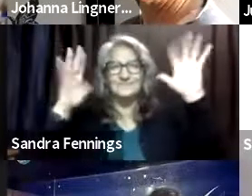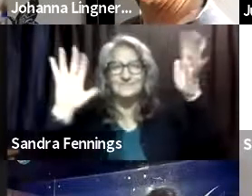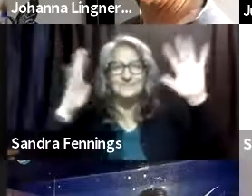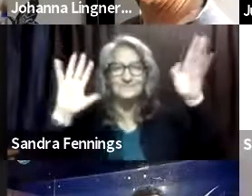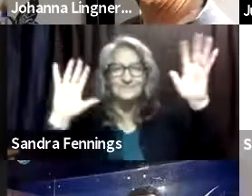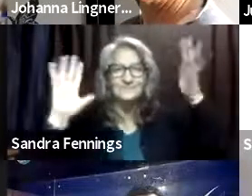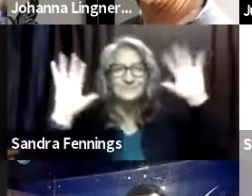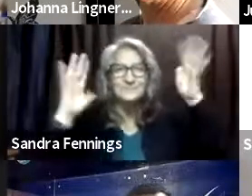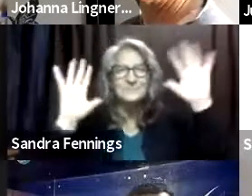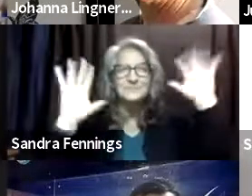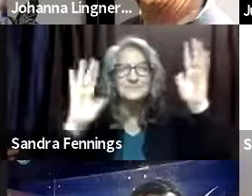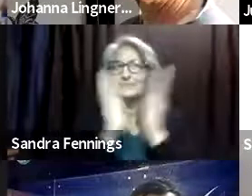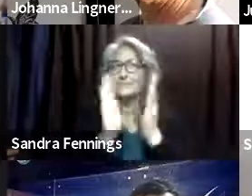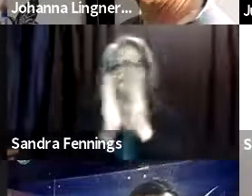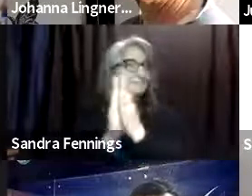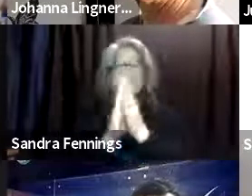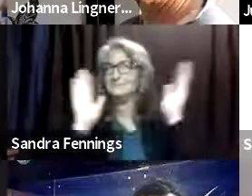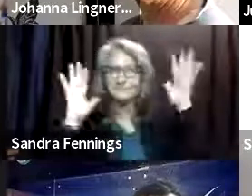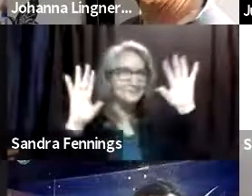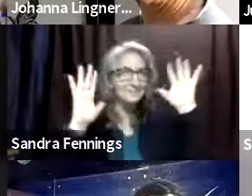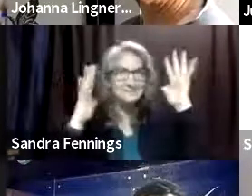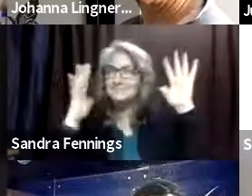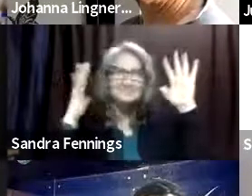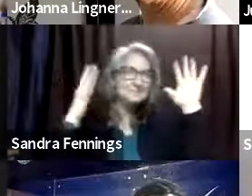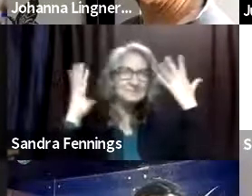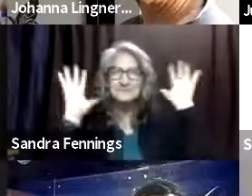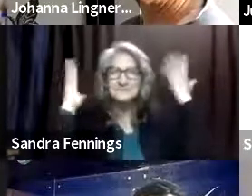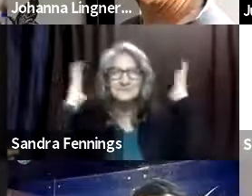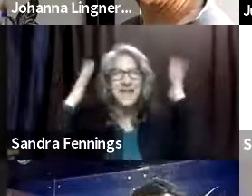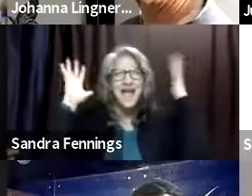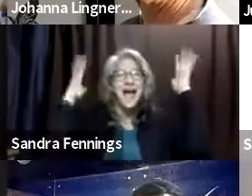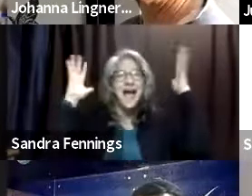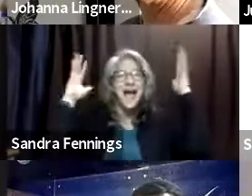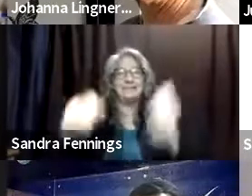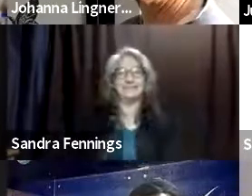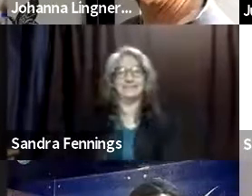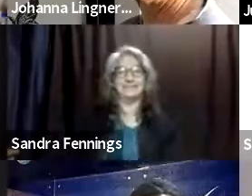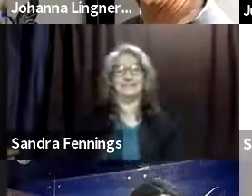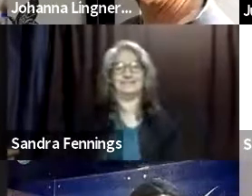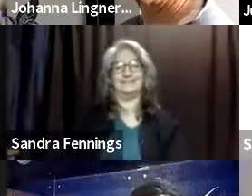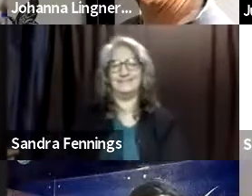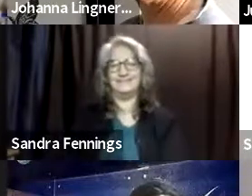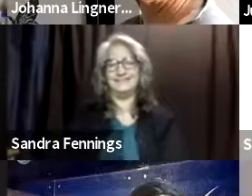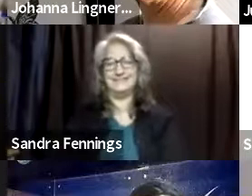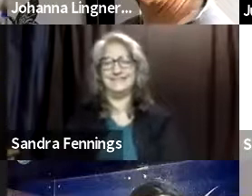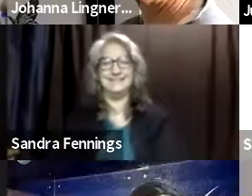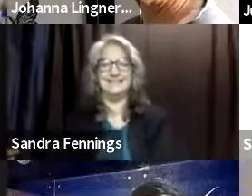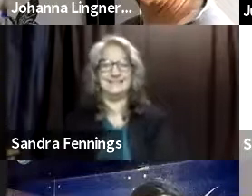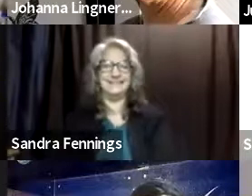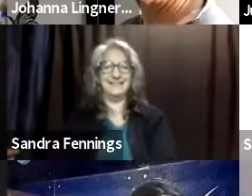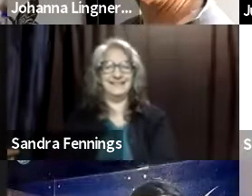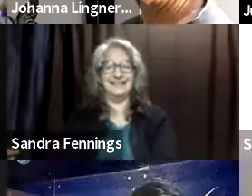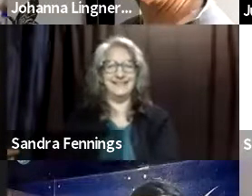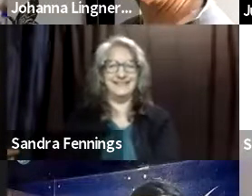for us. Fantastic job that you're doing there. I'm sure you're doing a great job because everyone seems to understand what you're